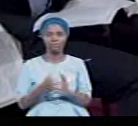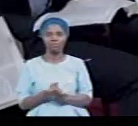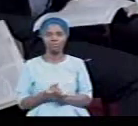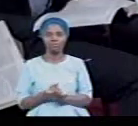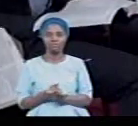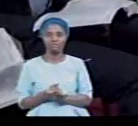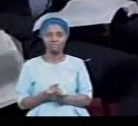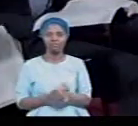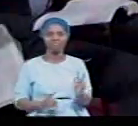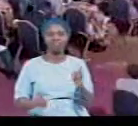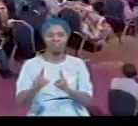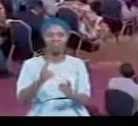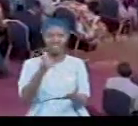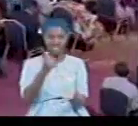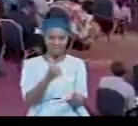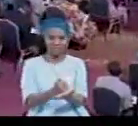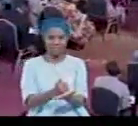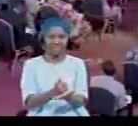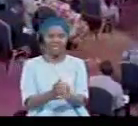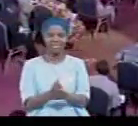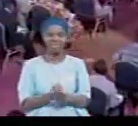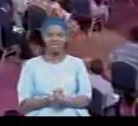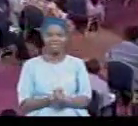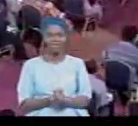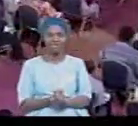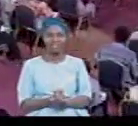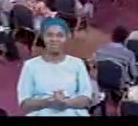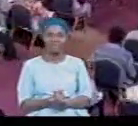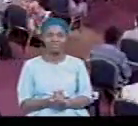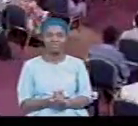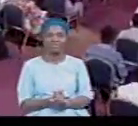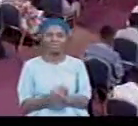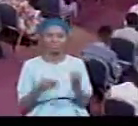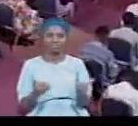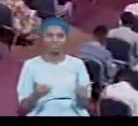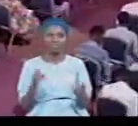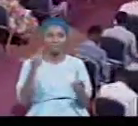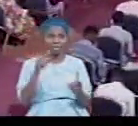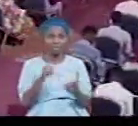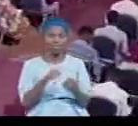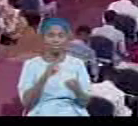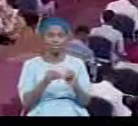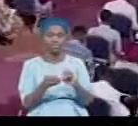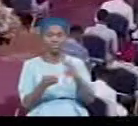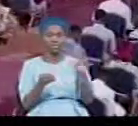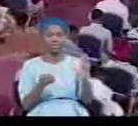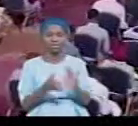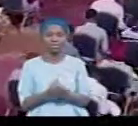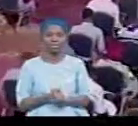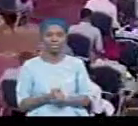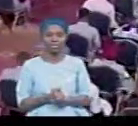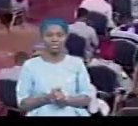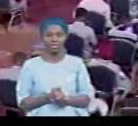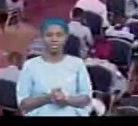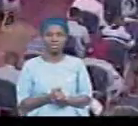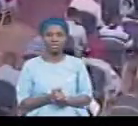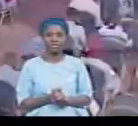say amen over there. We're coming to point number three now. Point number